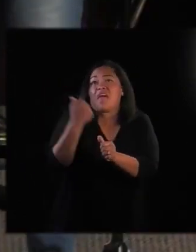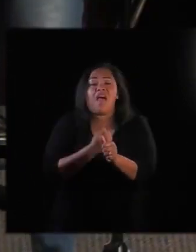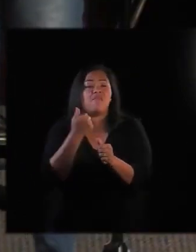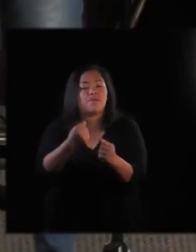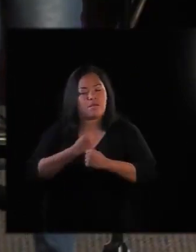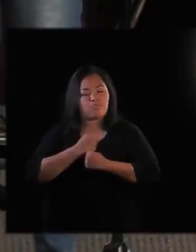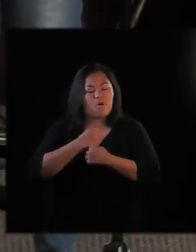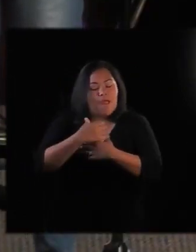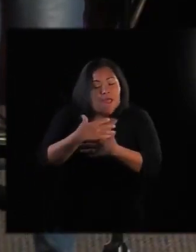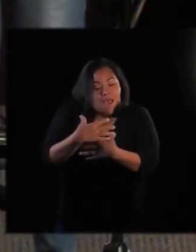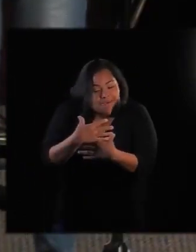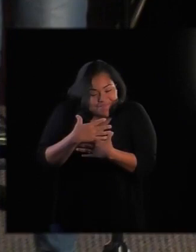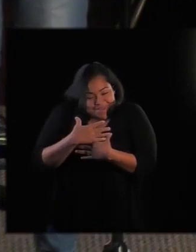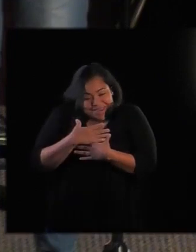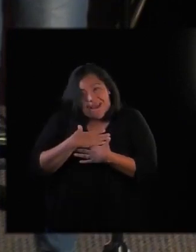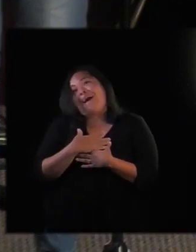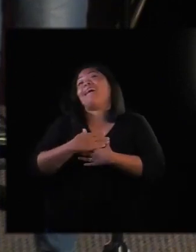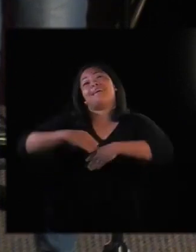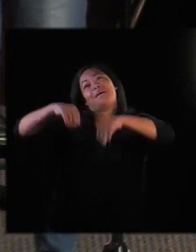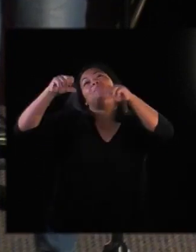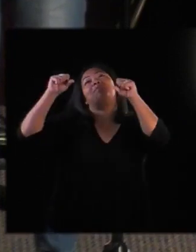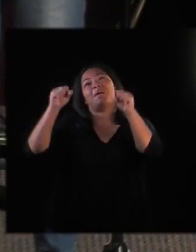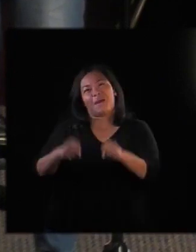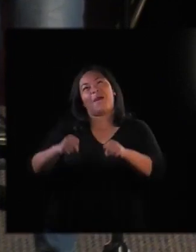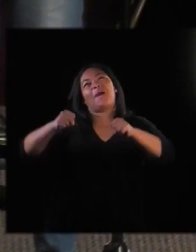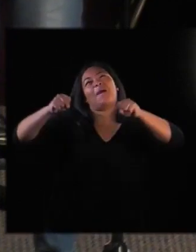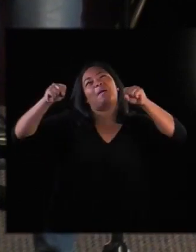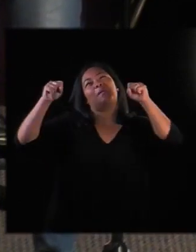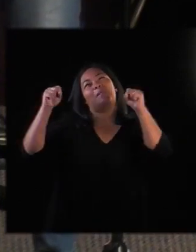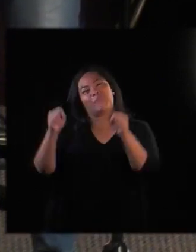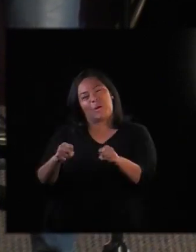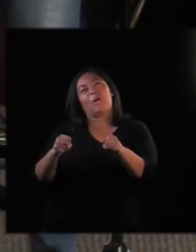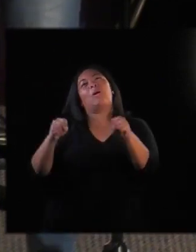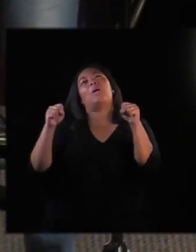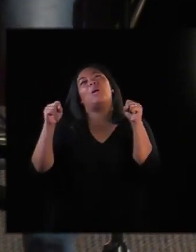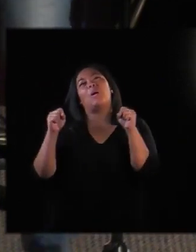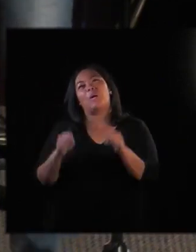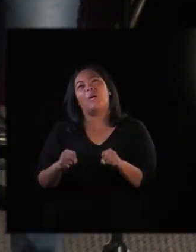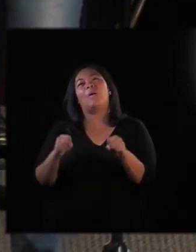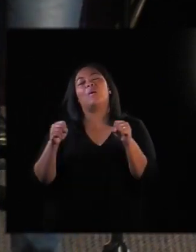good. With every breath that I am